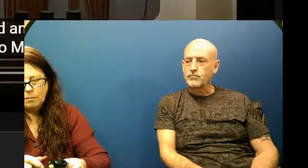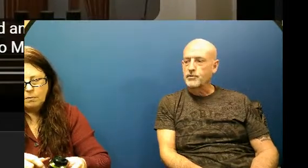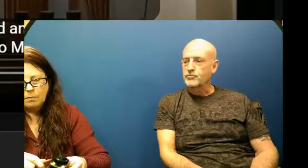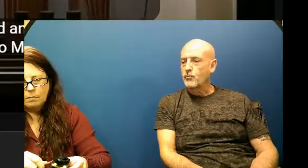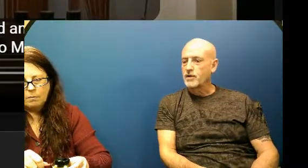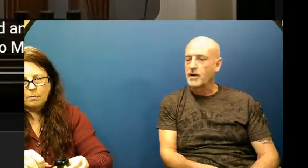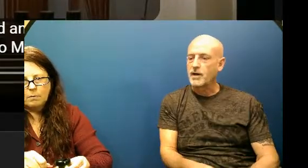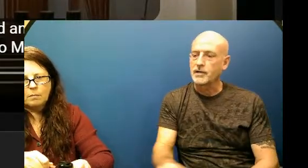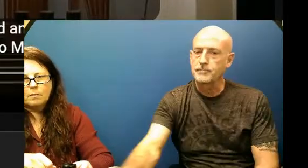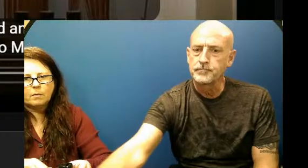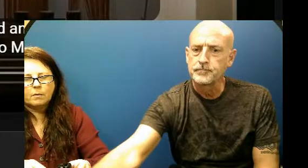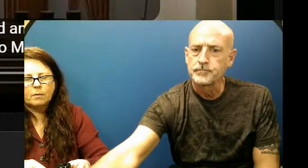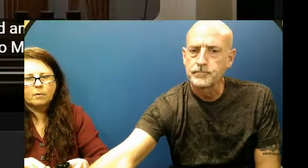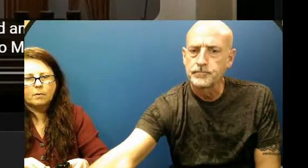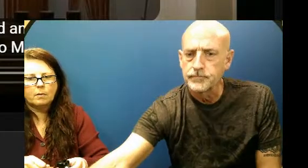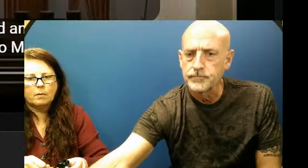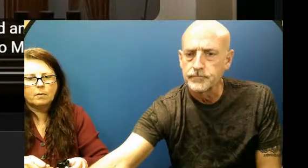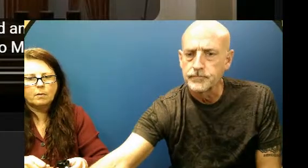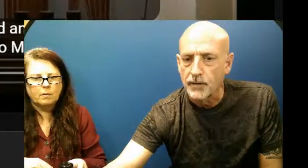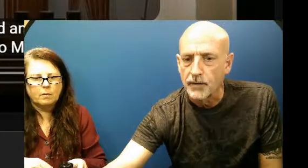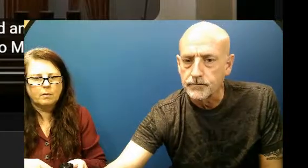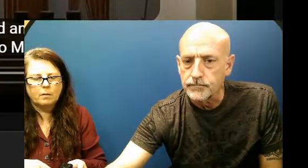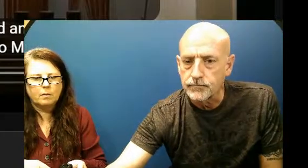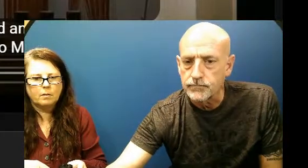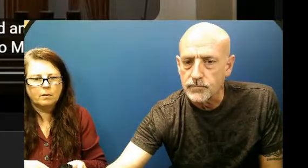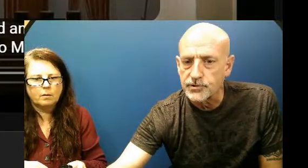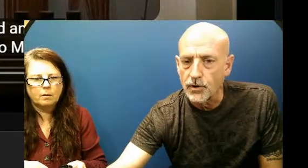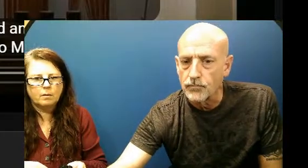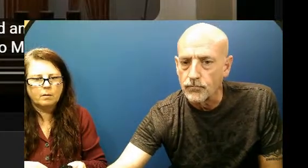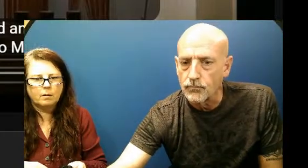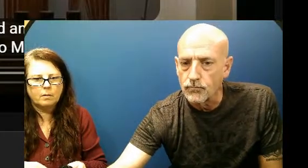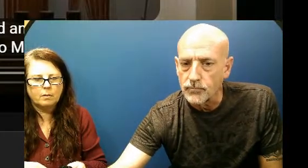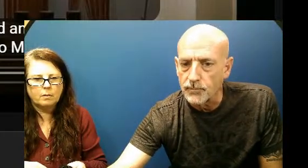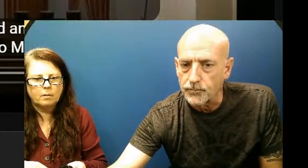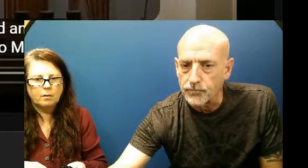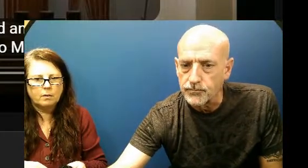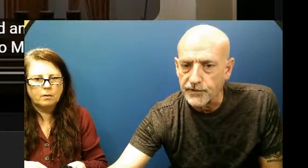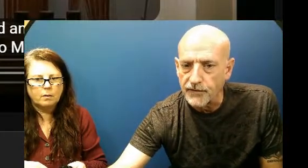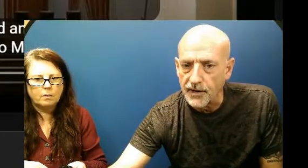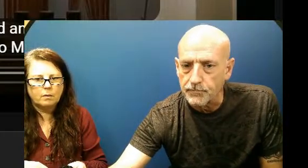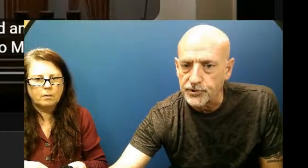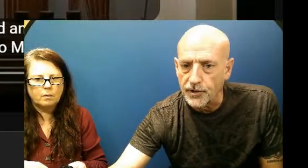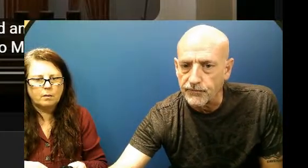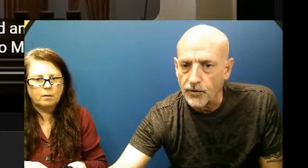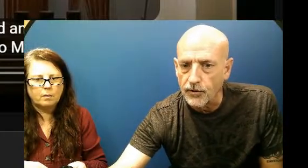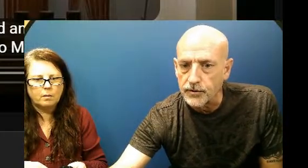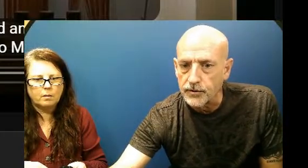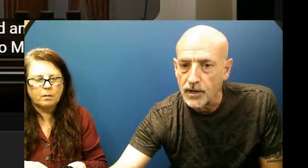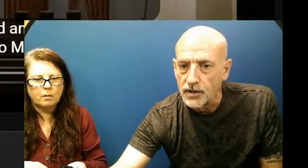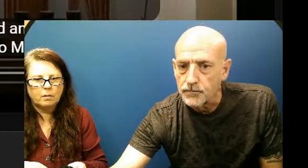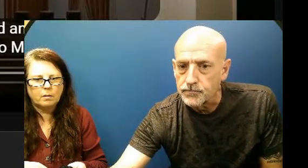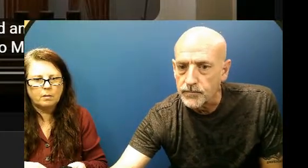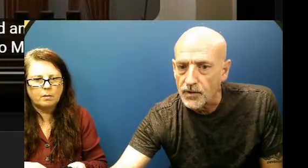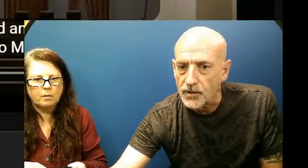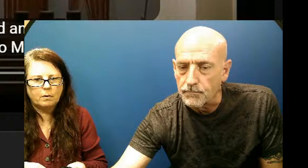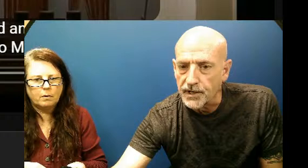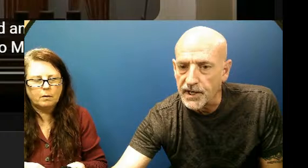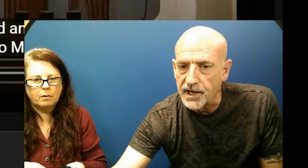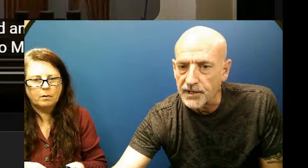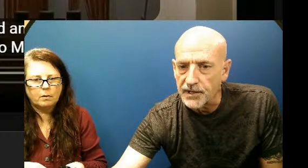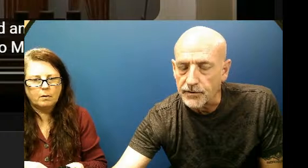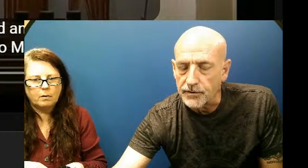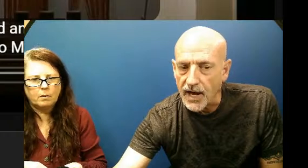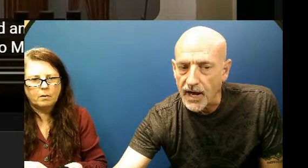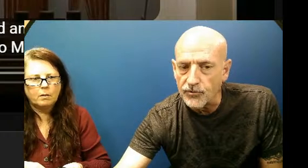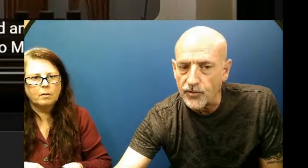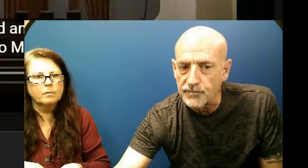there's we're nothing in the way record behind. that says that All right. TikTok, like any So- other subsidiary. Let me see if I can push it up forward. All right. But